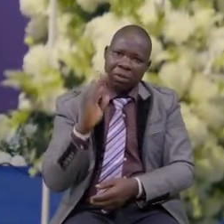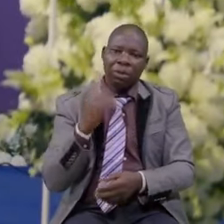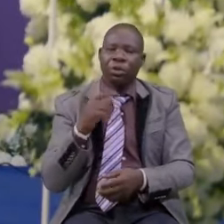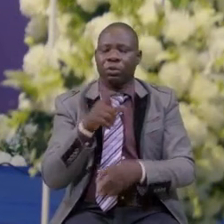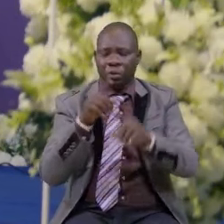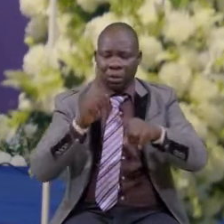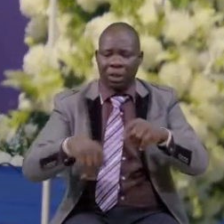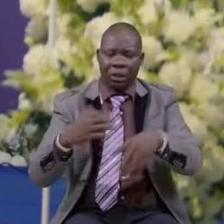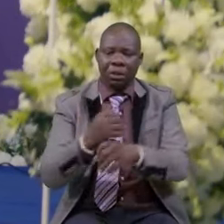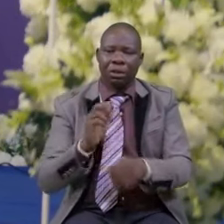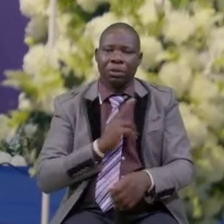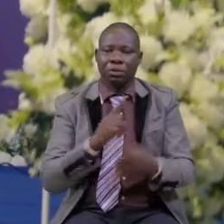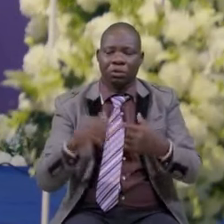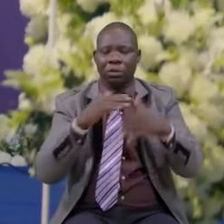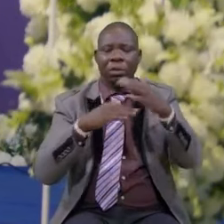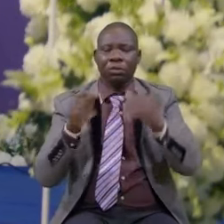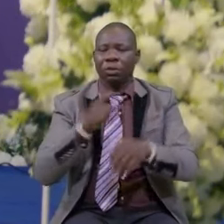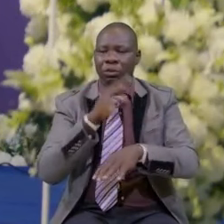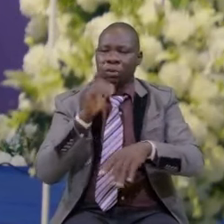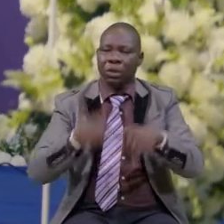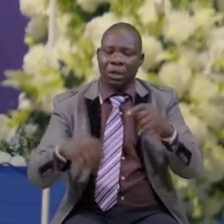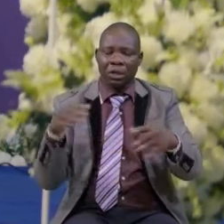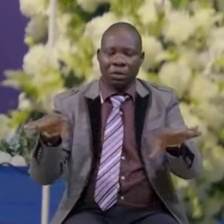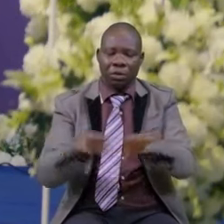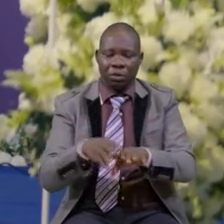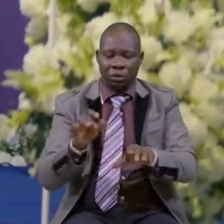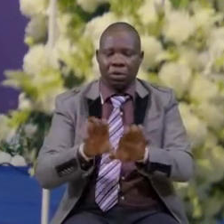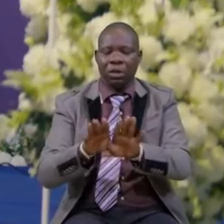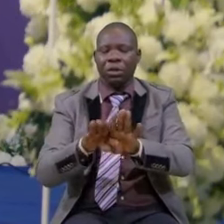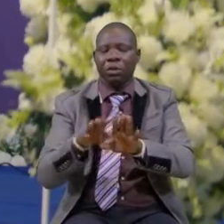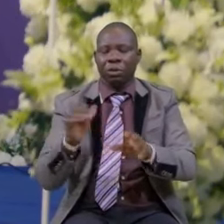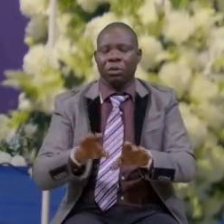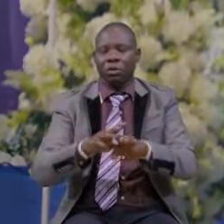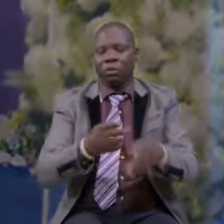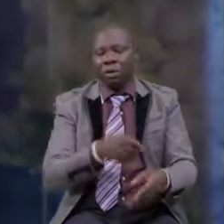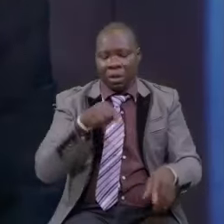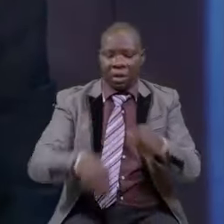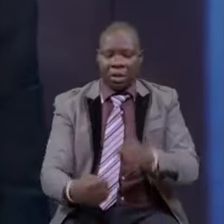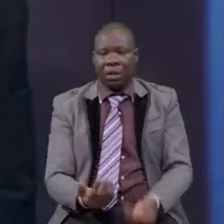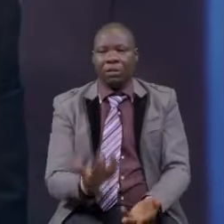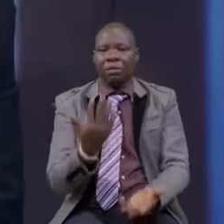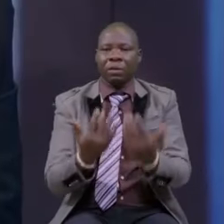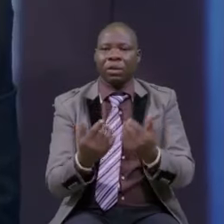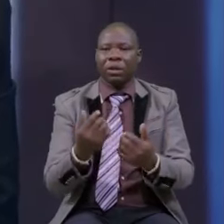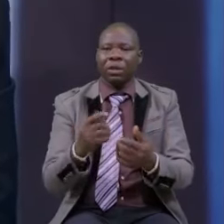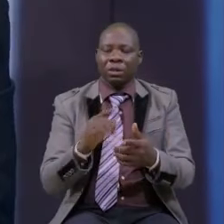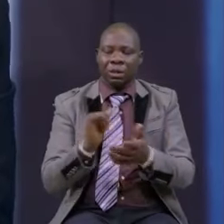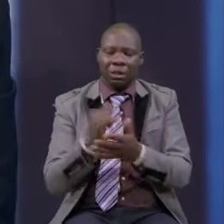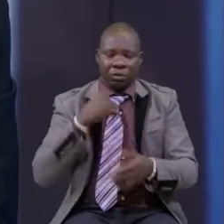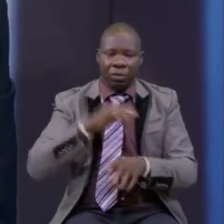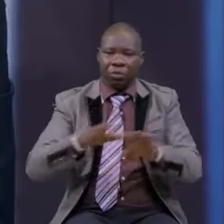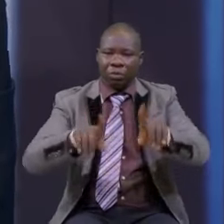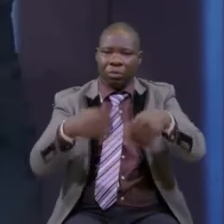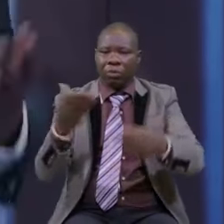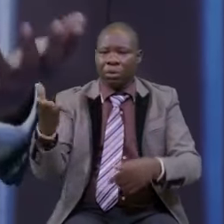heaven. You cannot close the door of hell that we don't go there. Only the God of heaven. And we seek